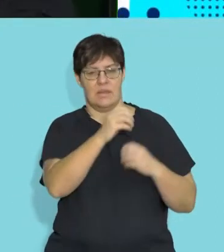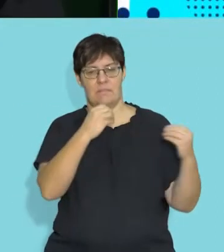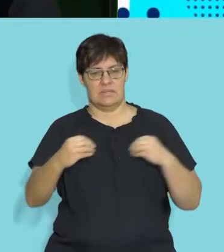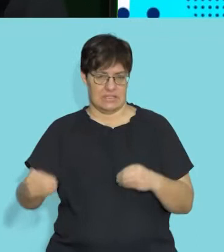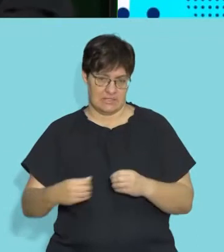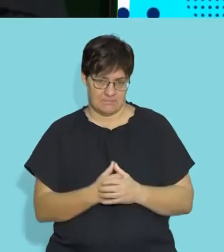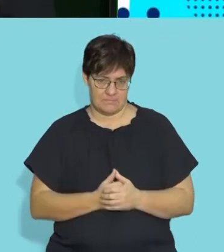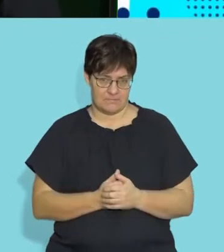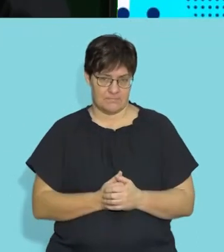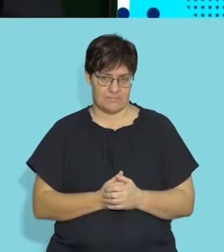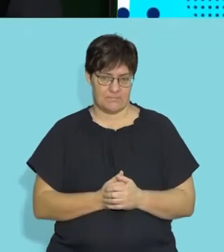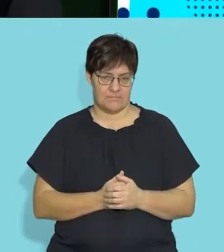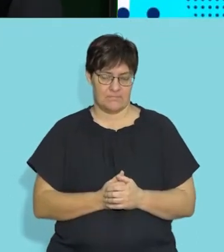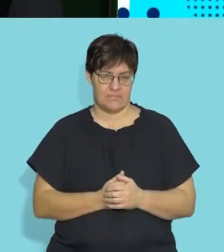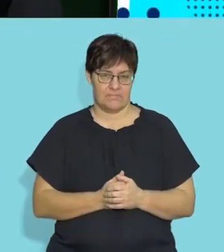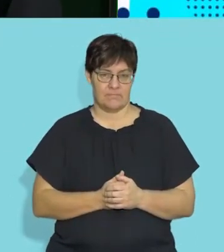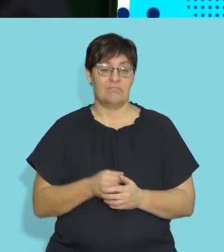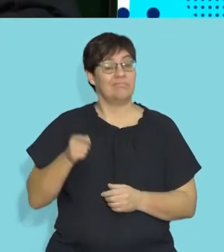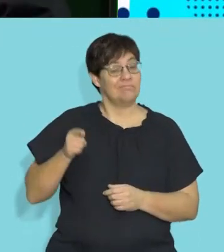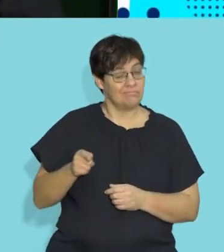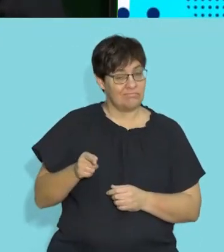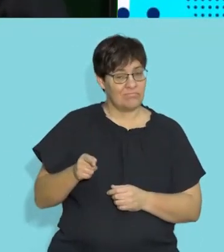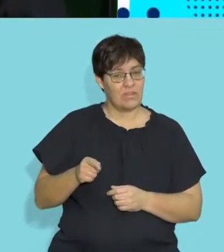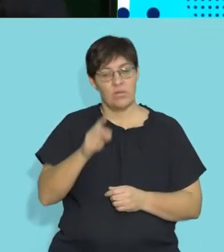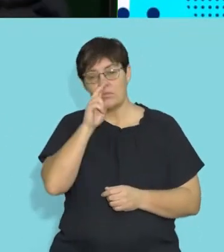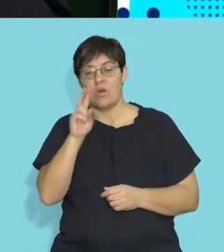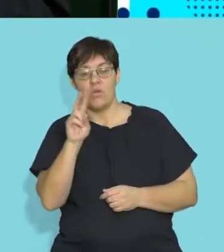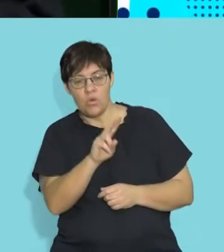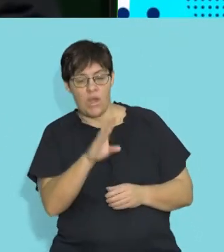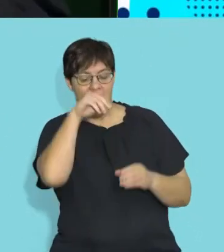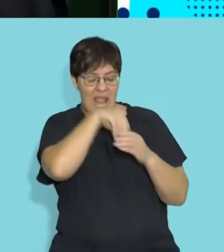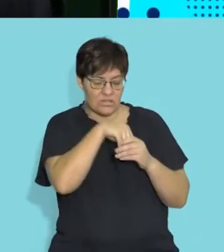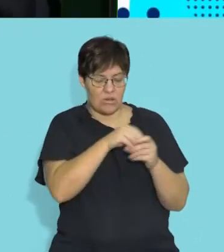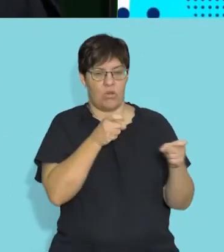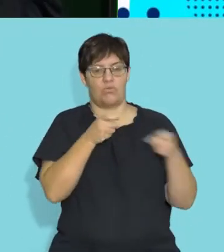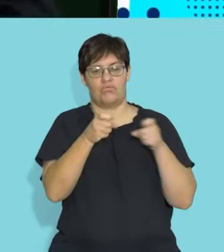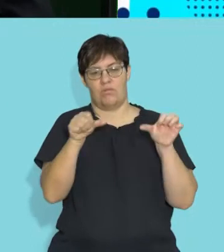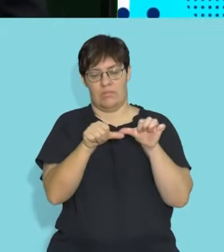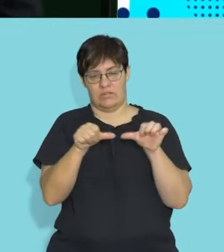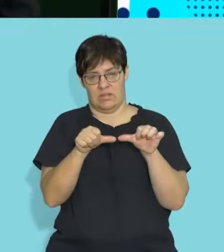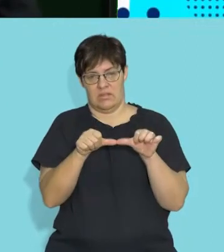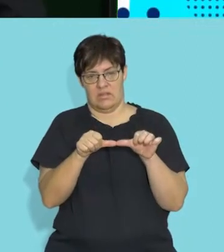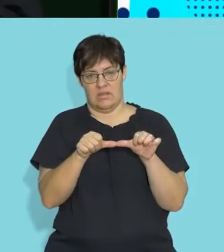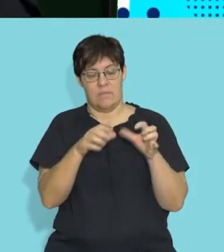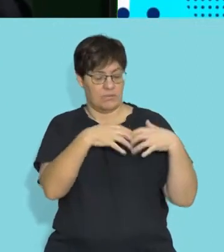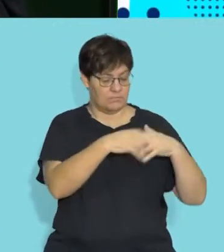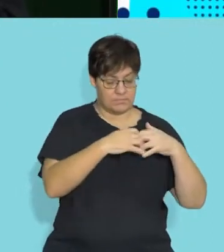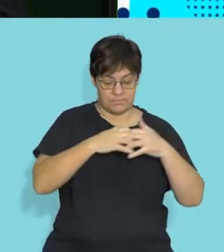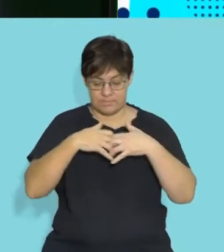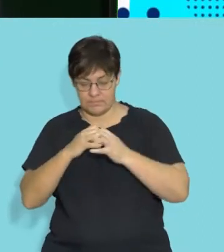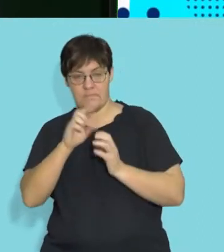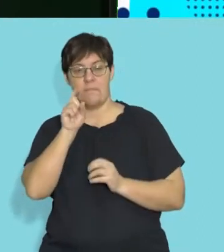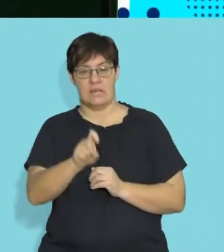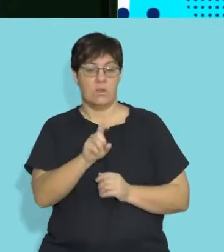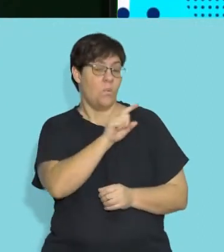assets of any business. And in this case here, look at internal control measures that need to be